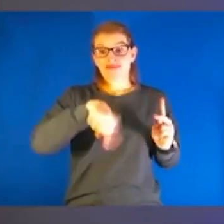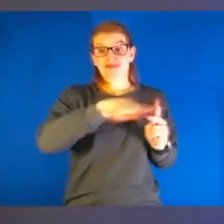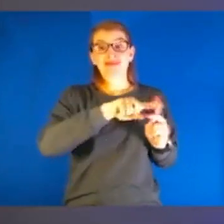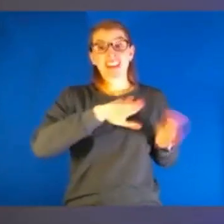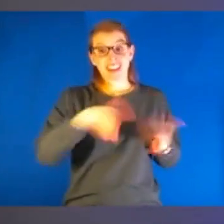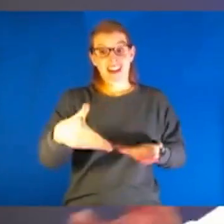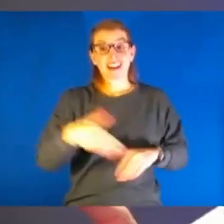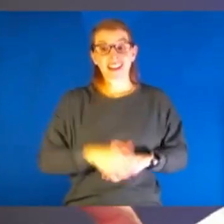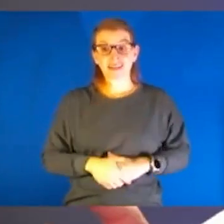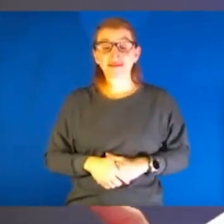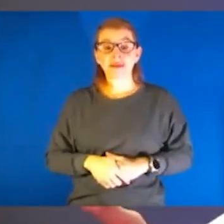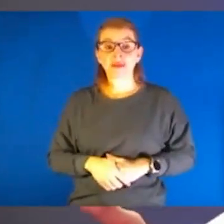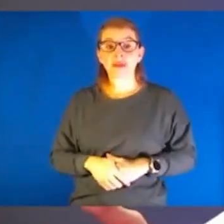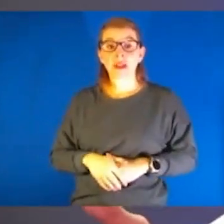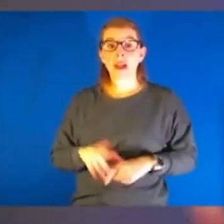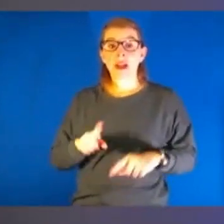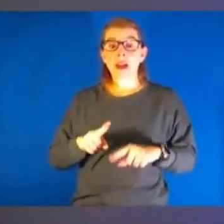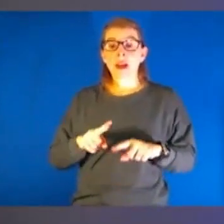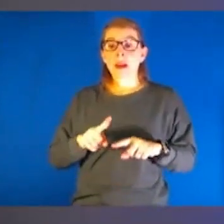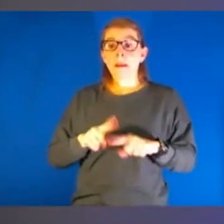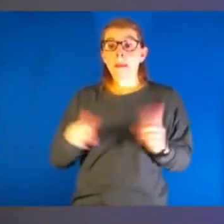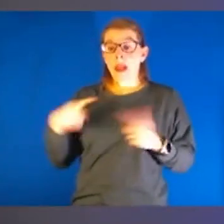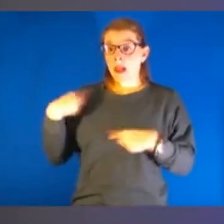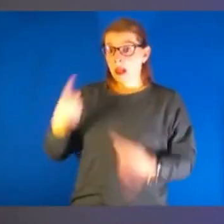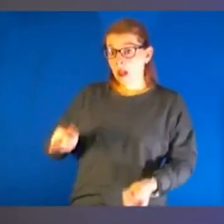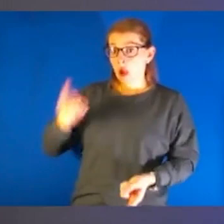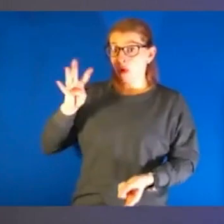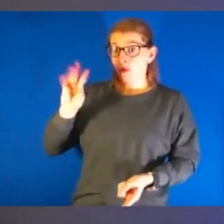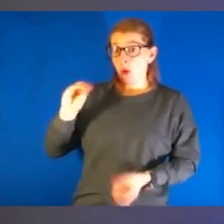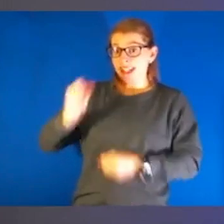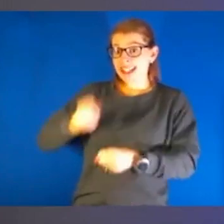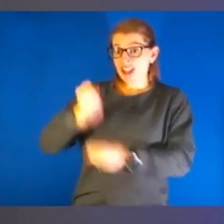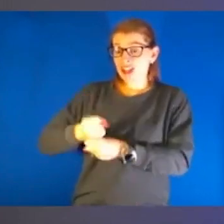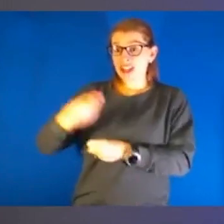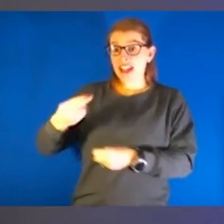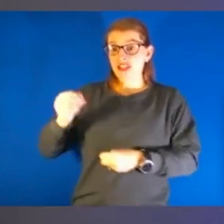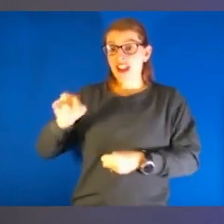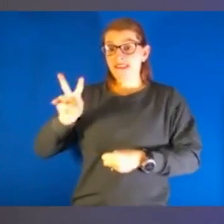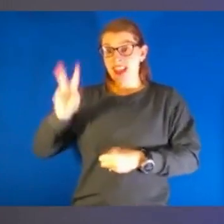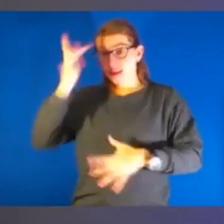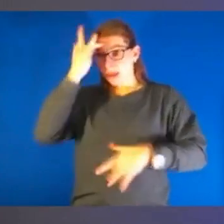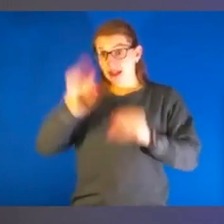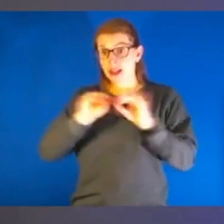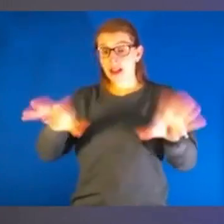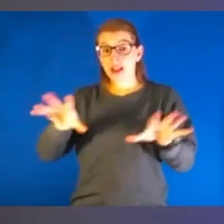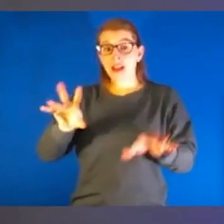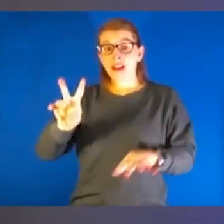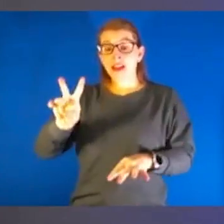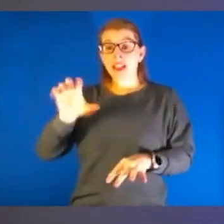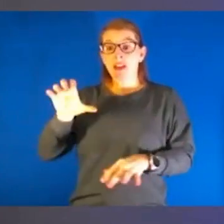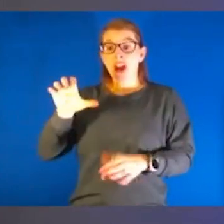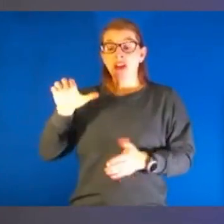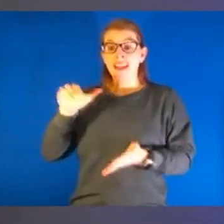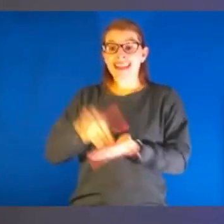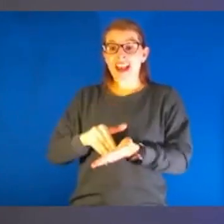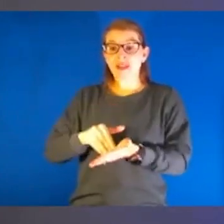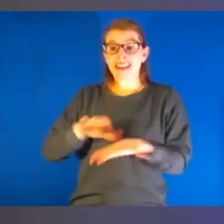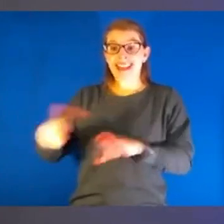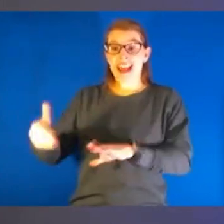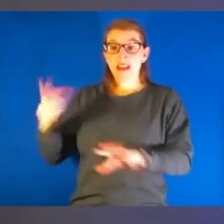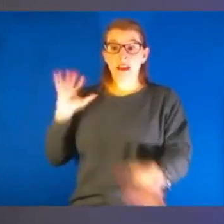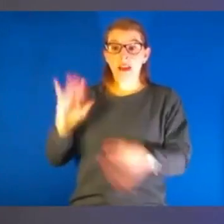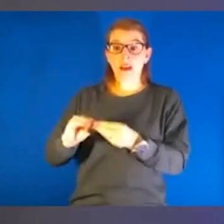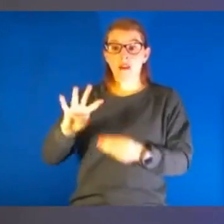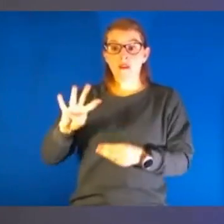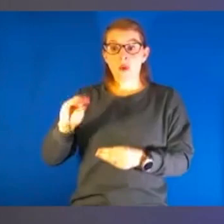to look at the 40 years of the HIV pandemic, we've had about 700,000 deaths over that 40 years. And